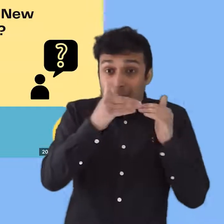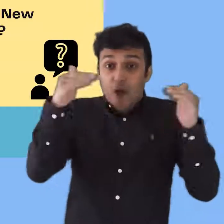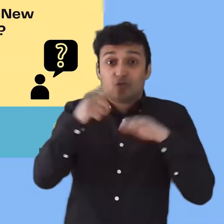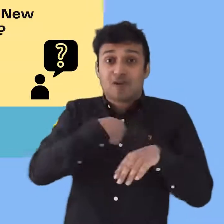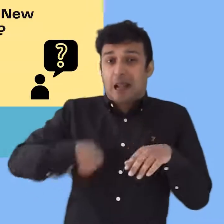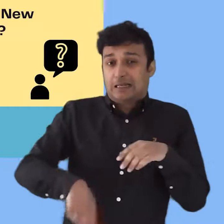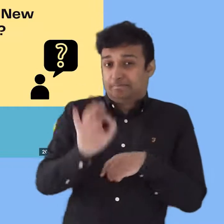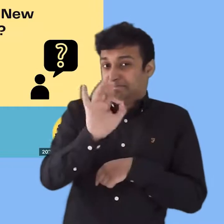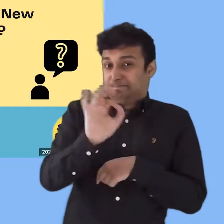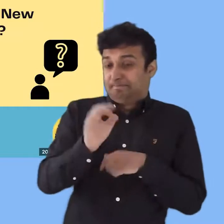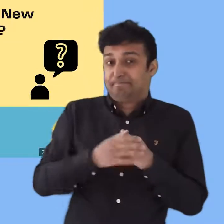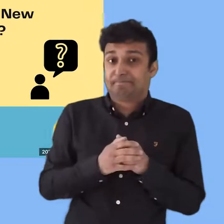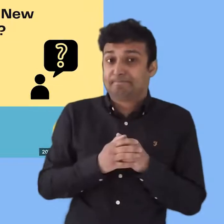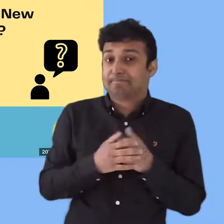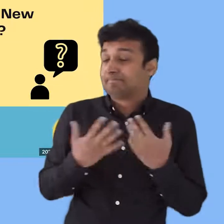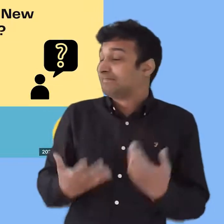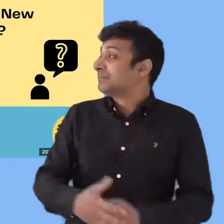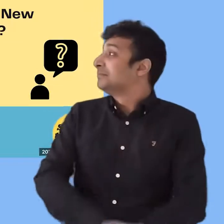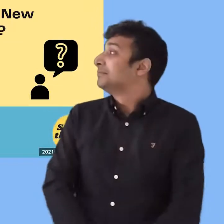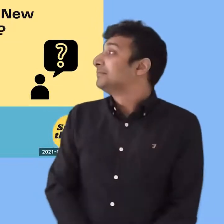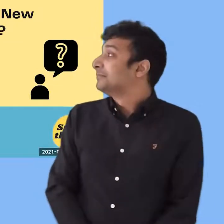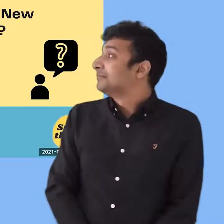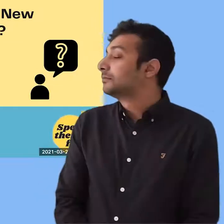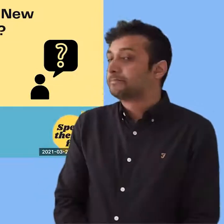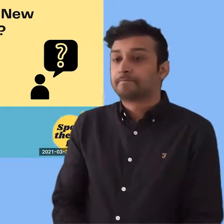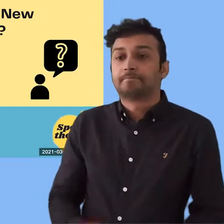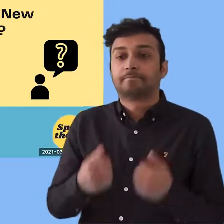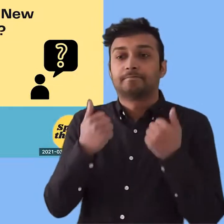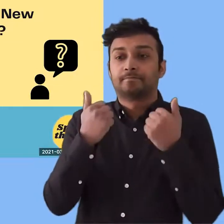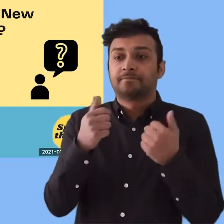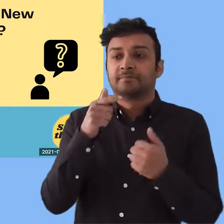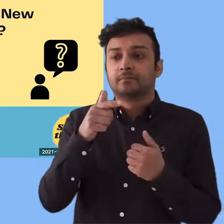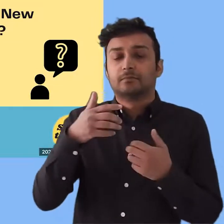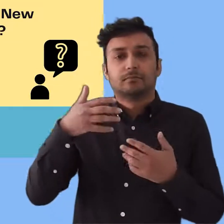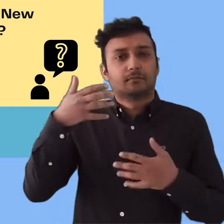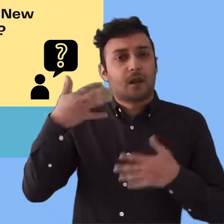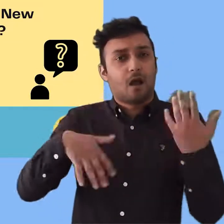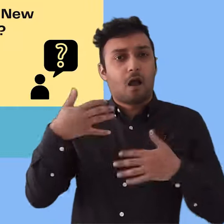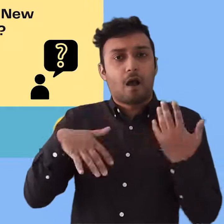So what harm might have been caused in the children by celebrating Lunar New